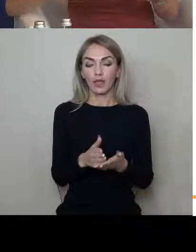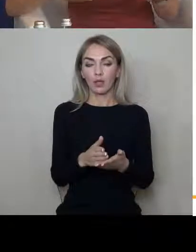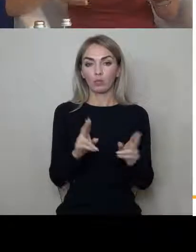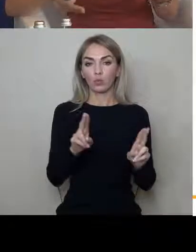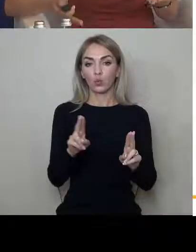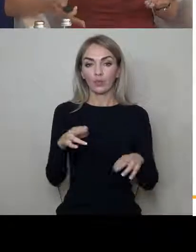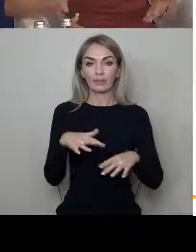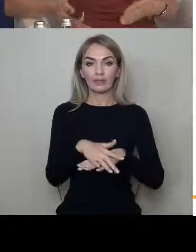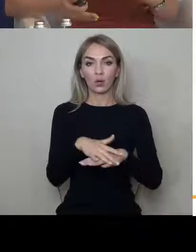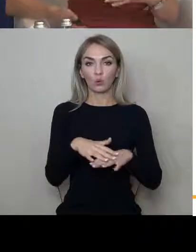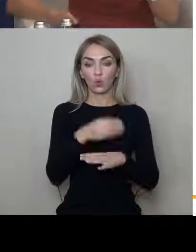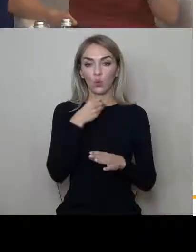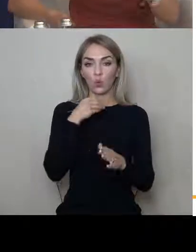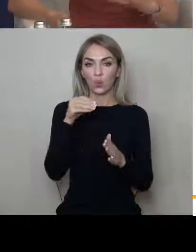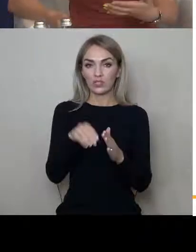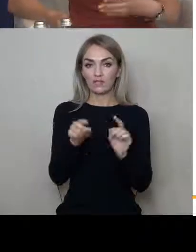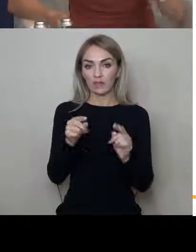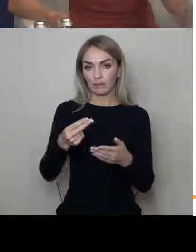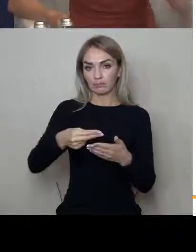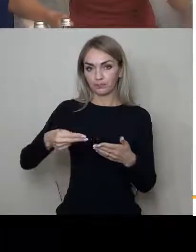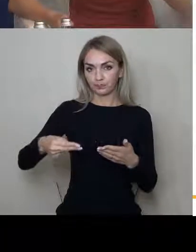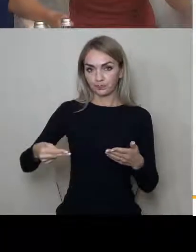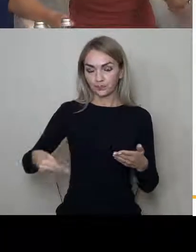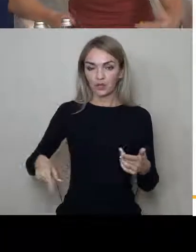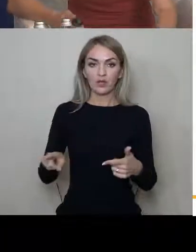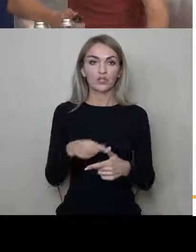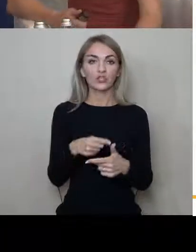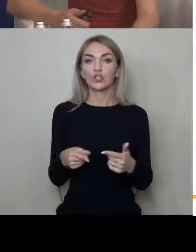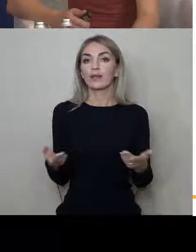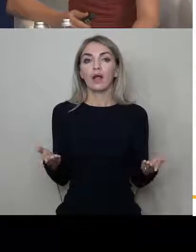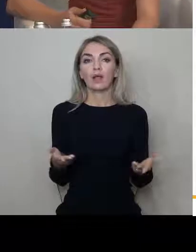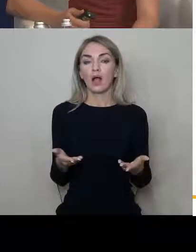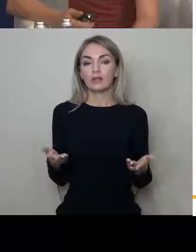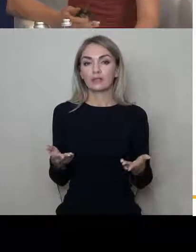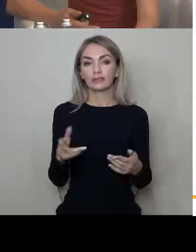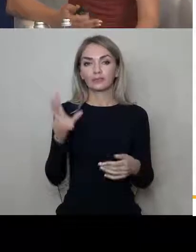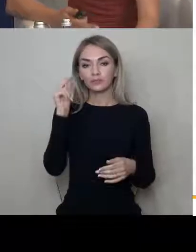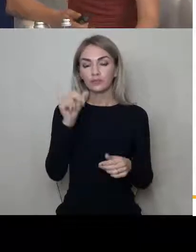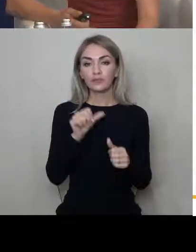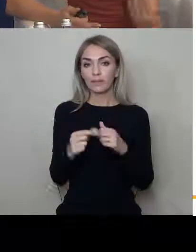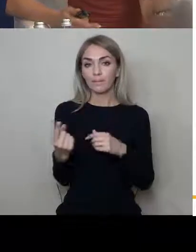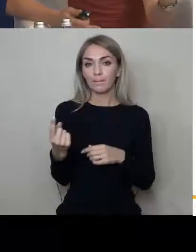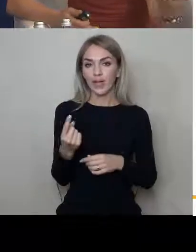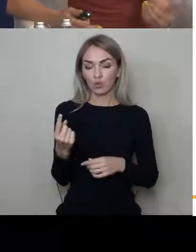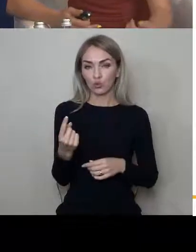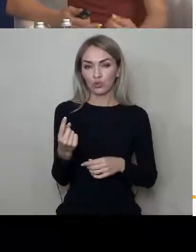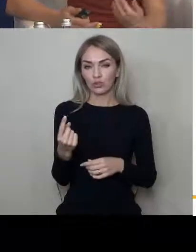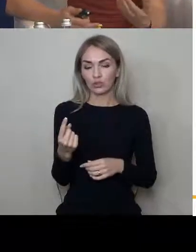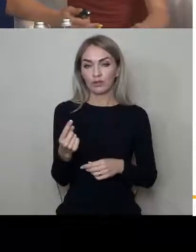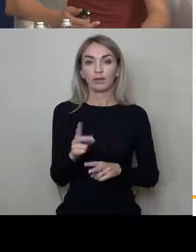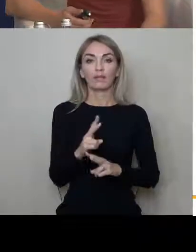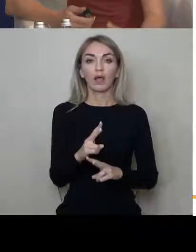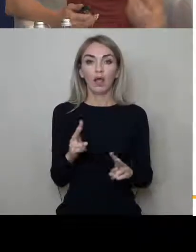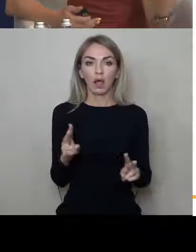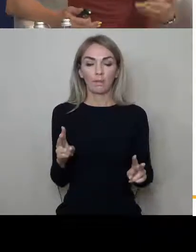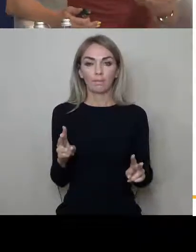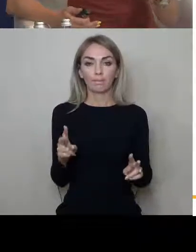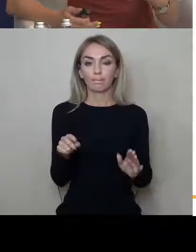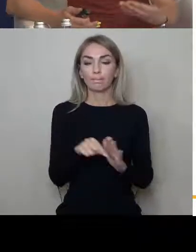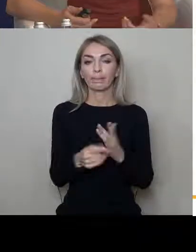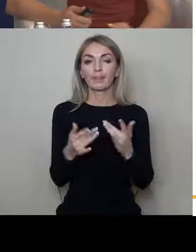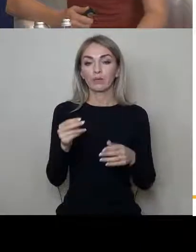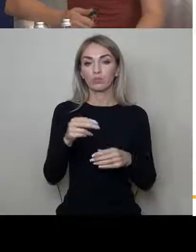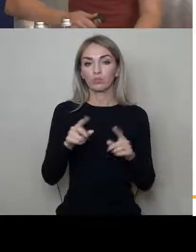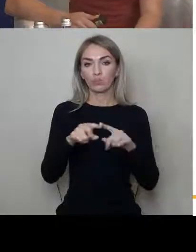for instance, there is already a protocol with the results of votes counting with some signatures, and